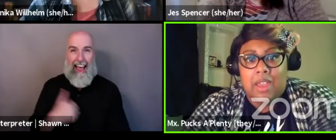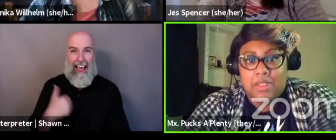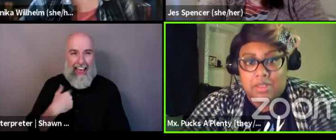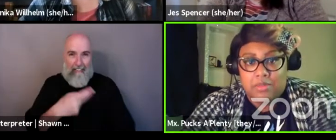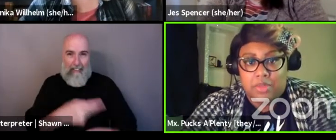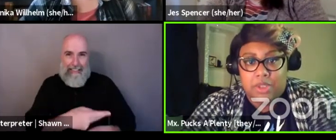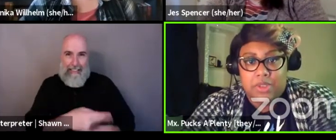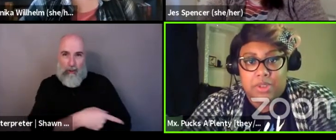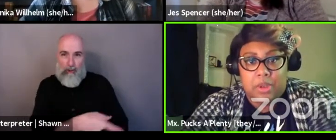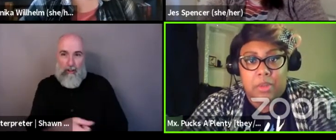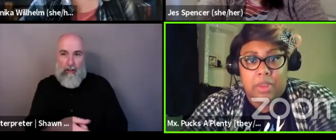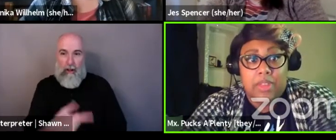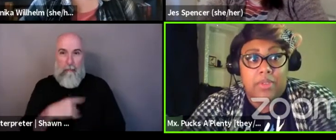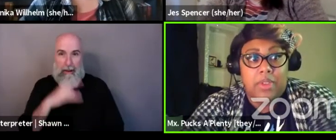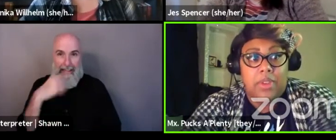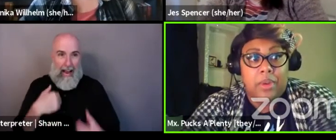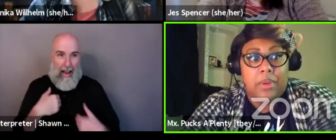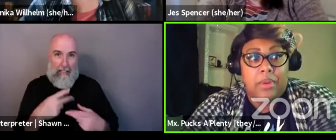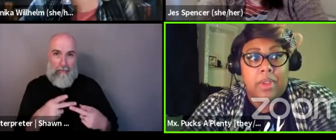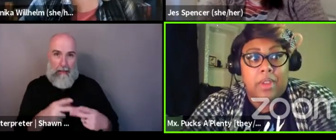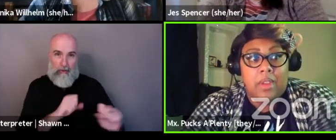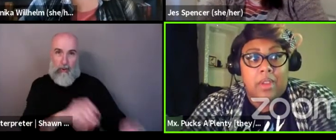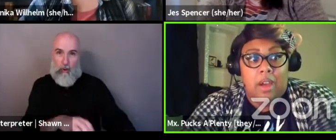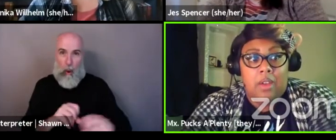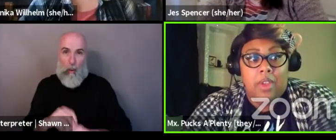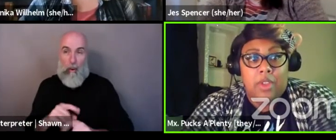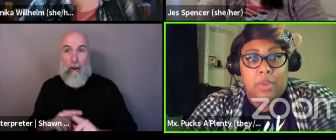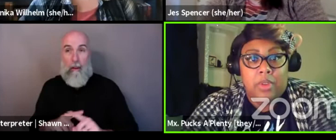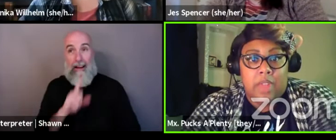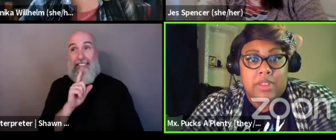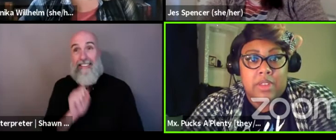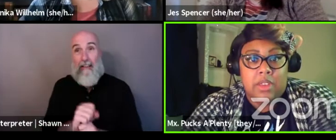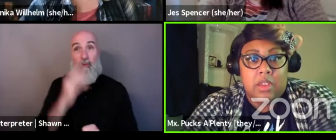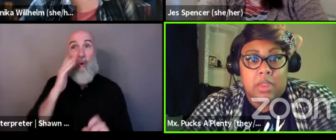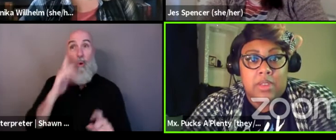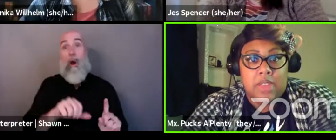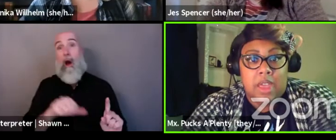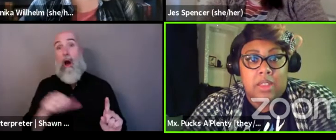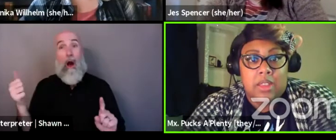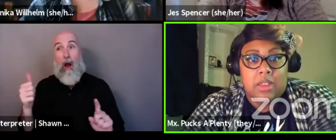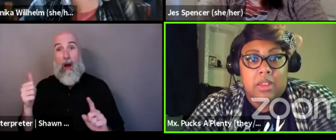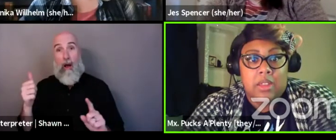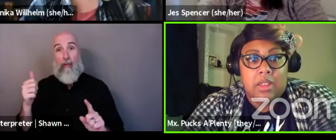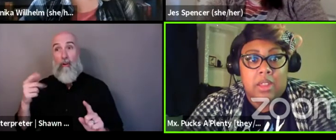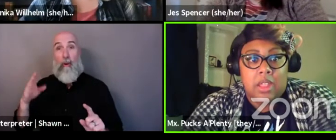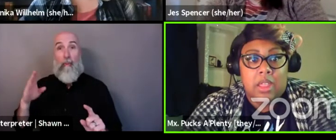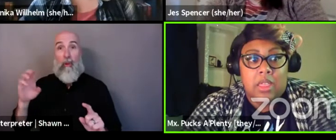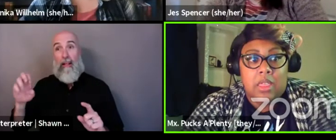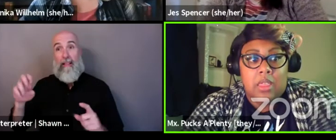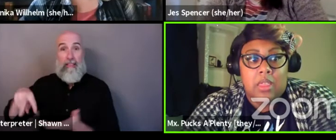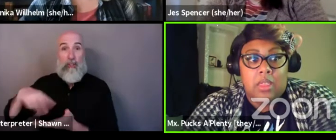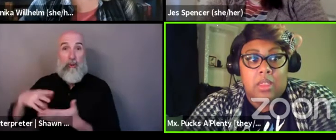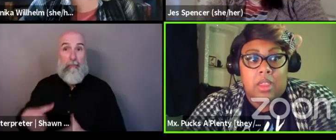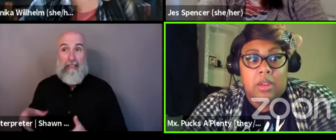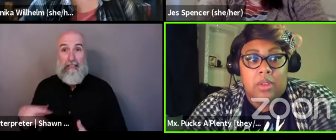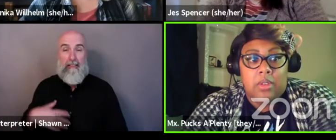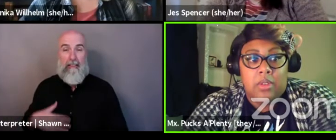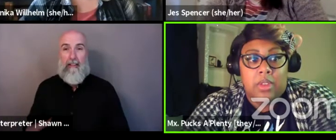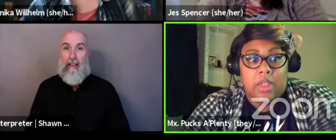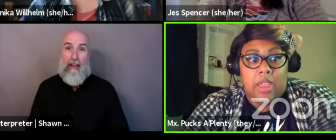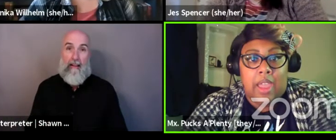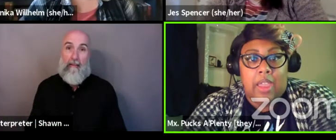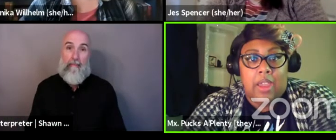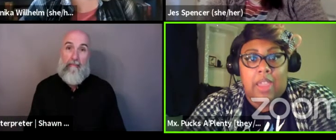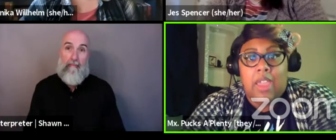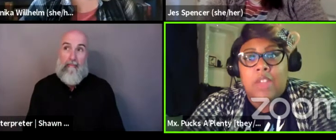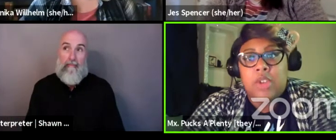kid has places to go, but I definitely know of other burlesque humans that, like, you know, when